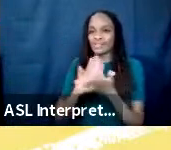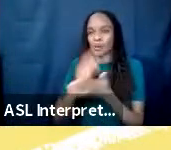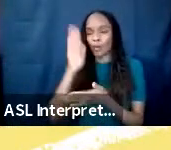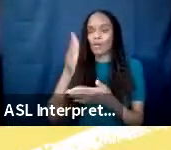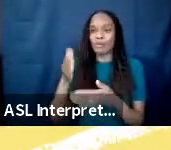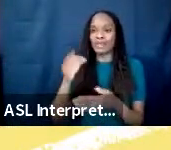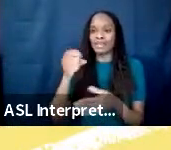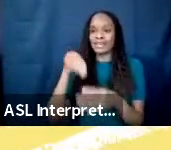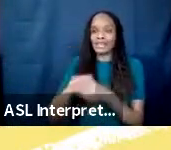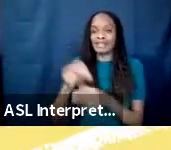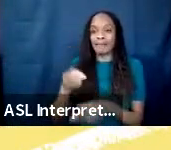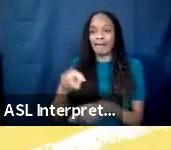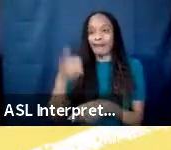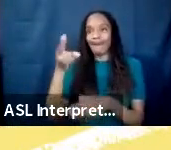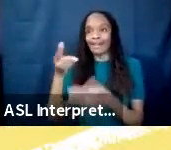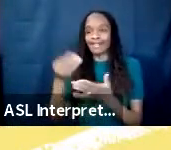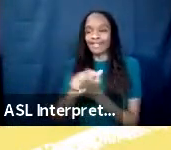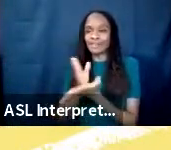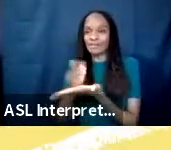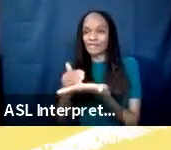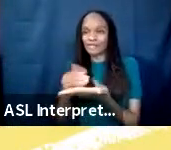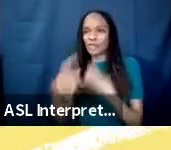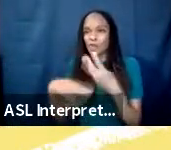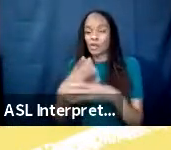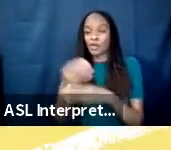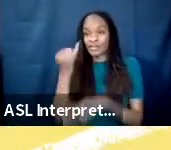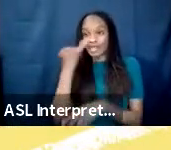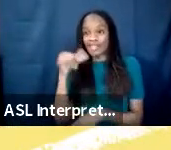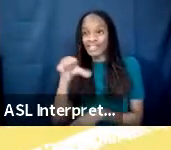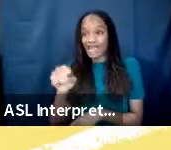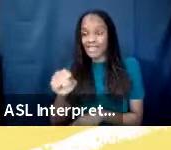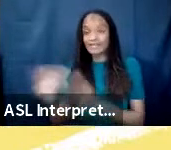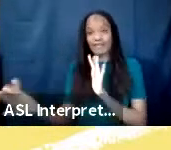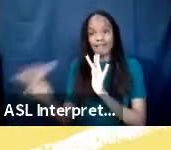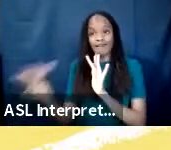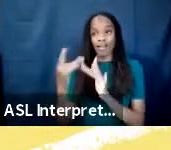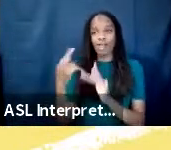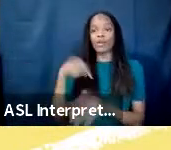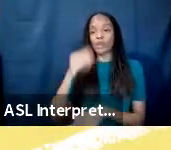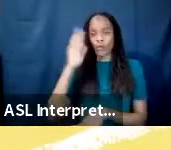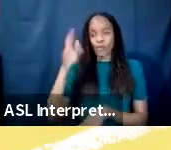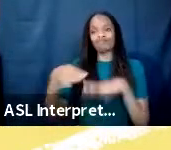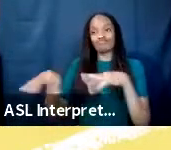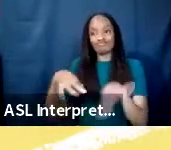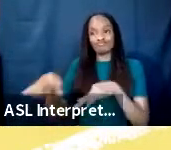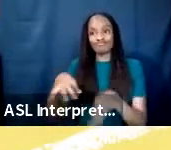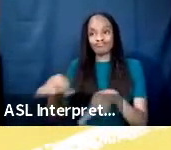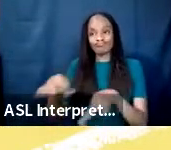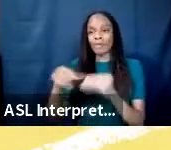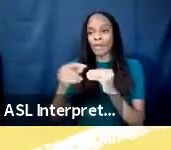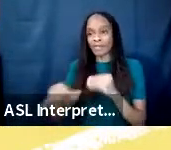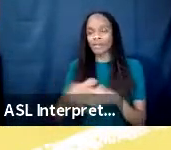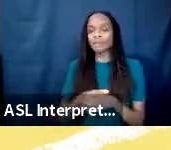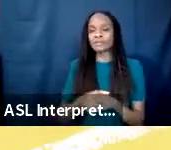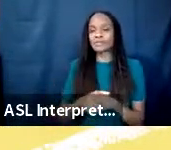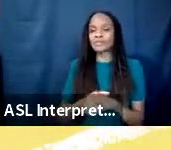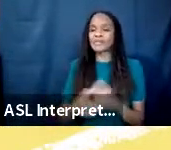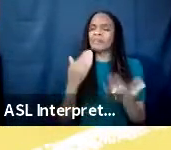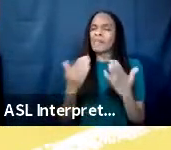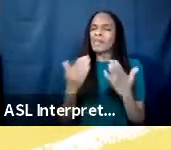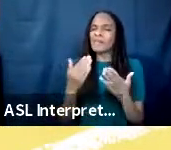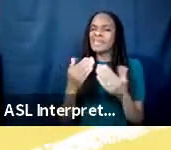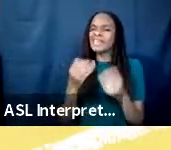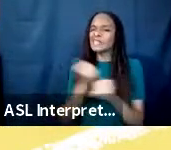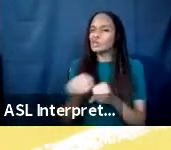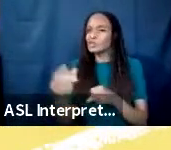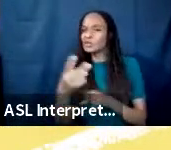is, please do feel free to contact us and we'll walk you through some of the details on that. But that's probably a couple of years out